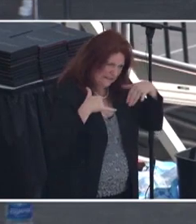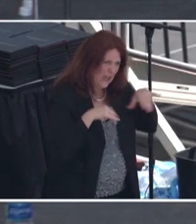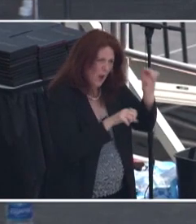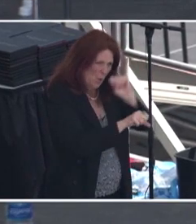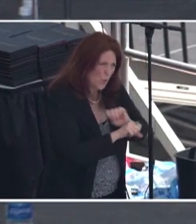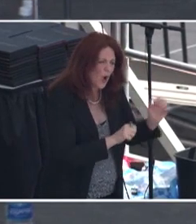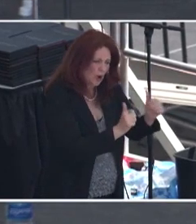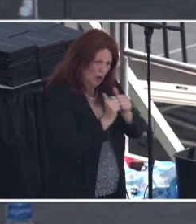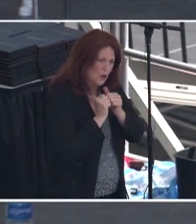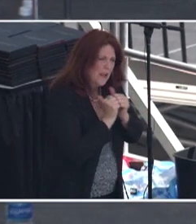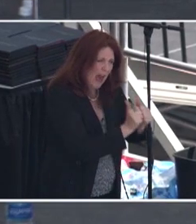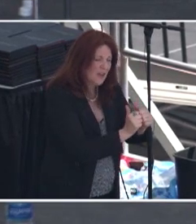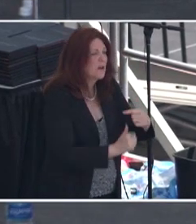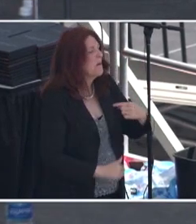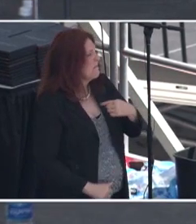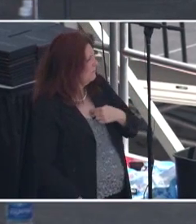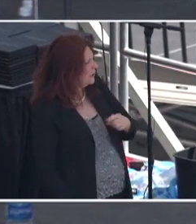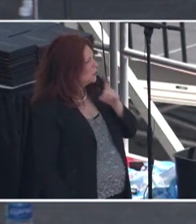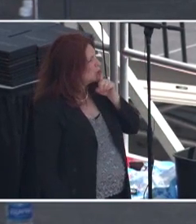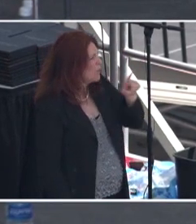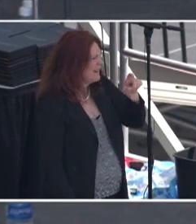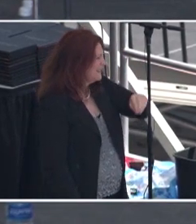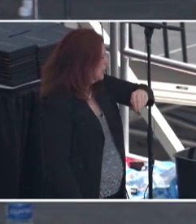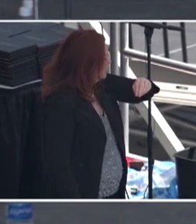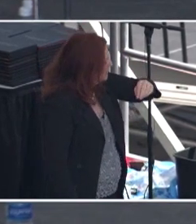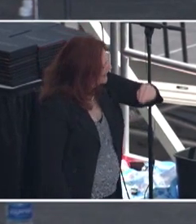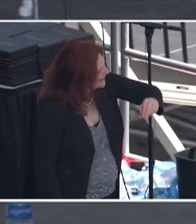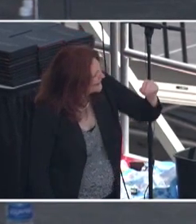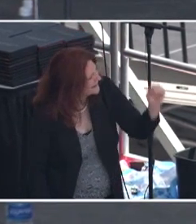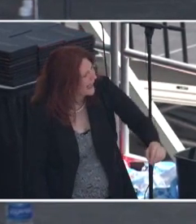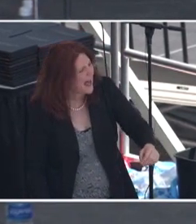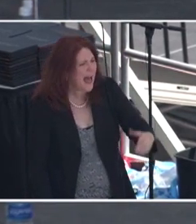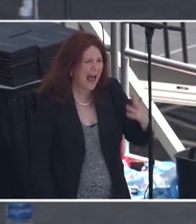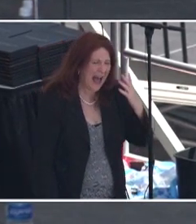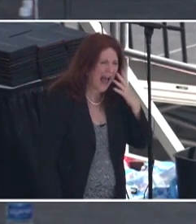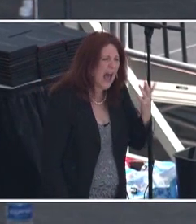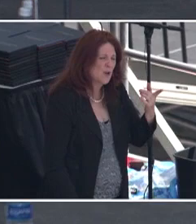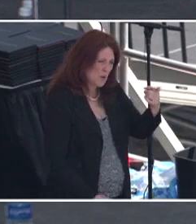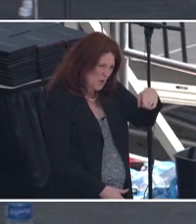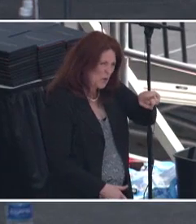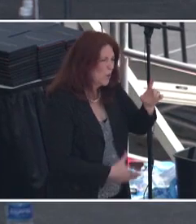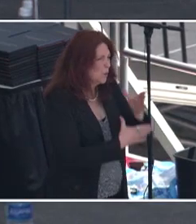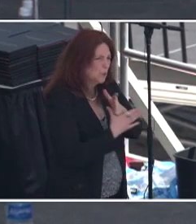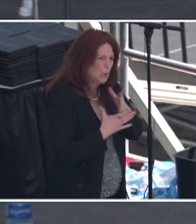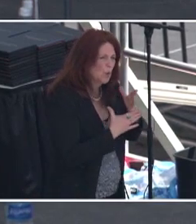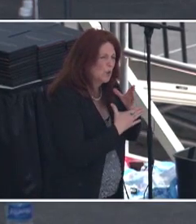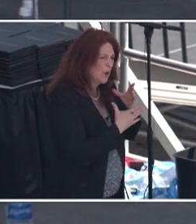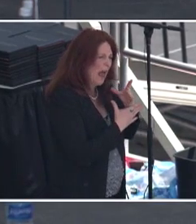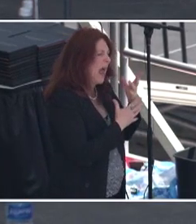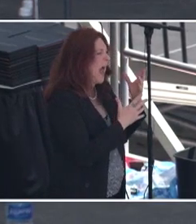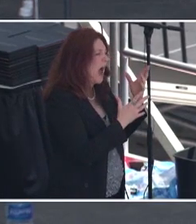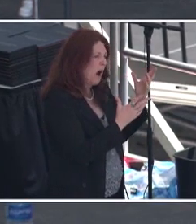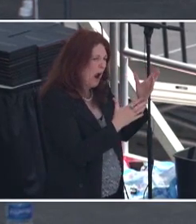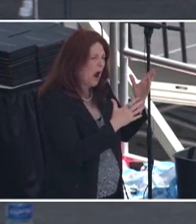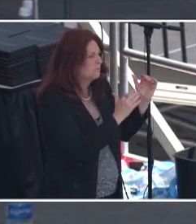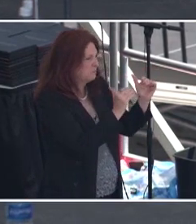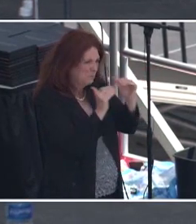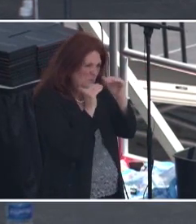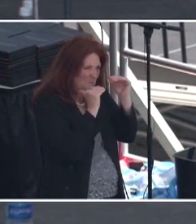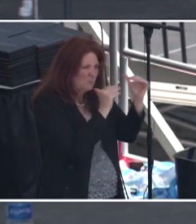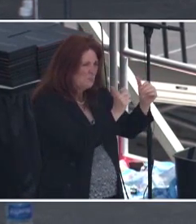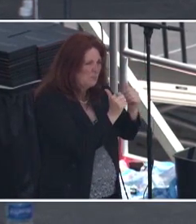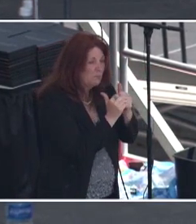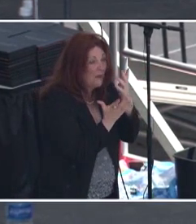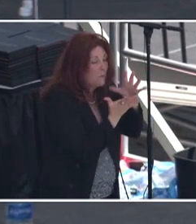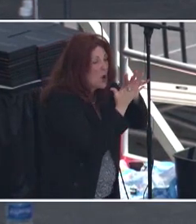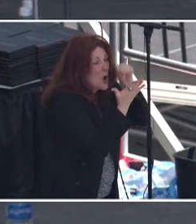your time at Bergen Community College, you found common ground, or even learned something from someone